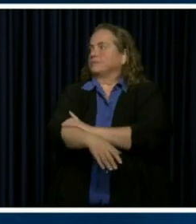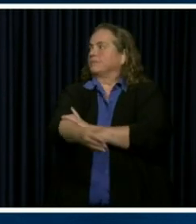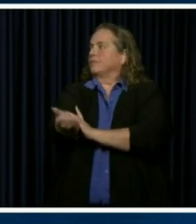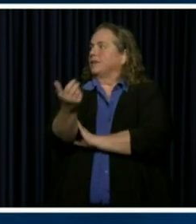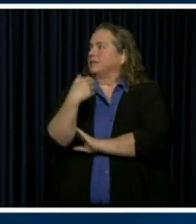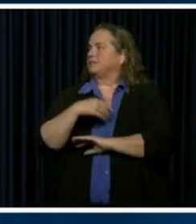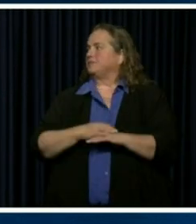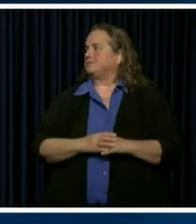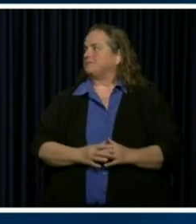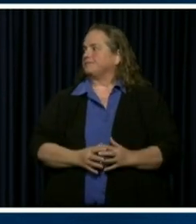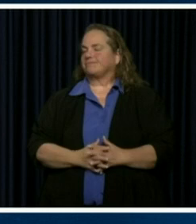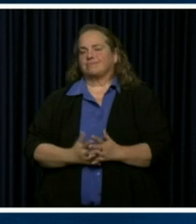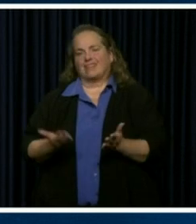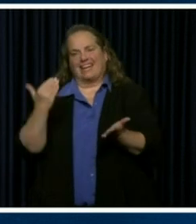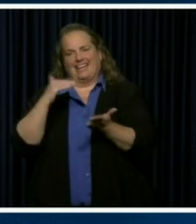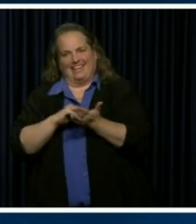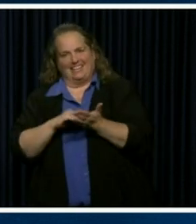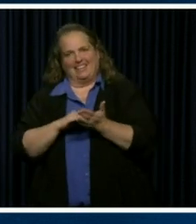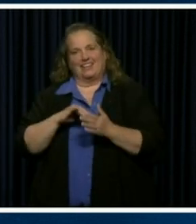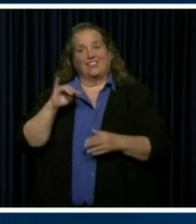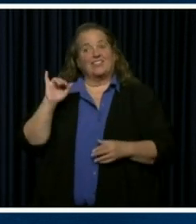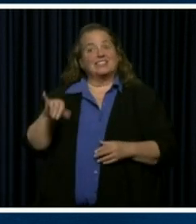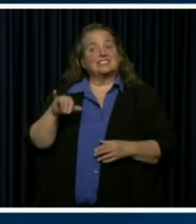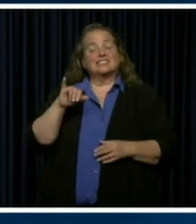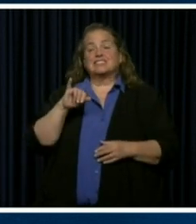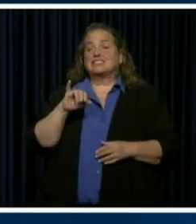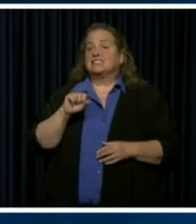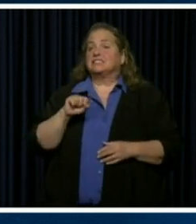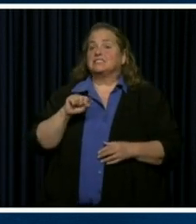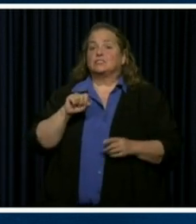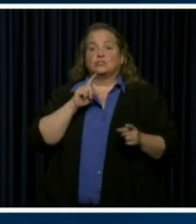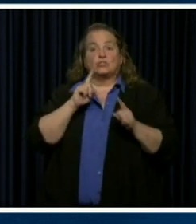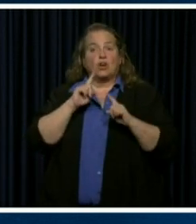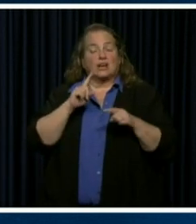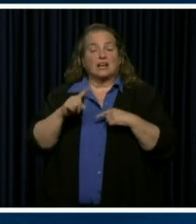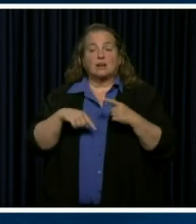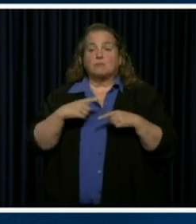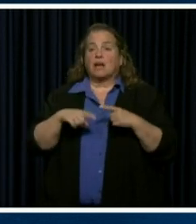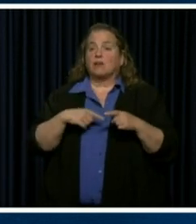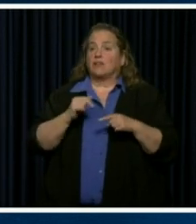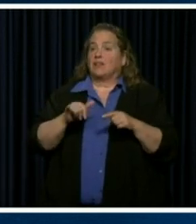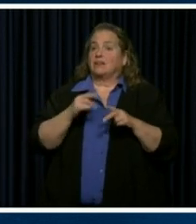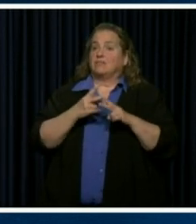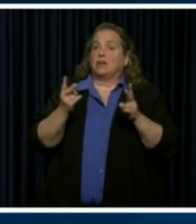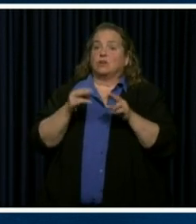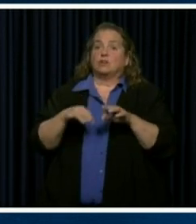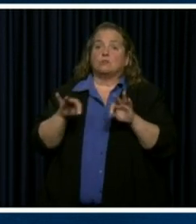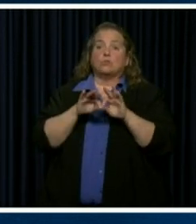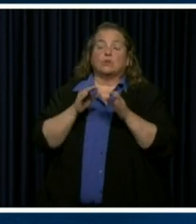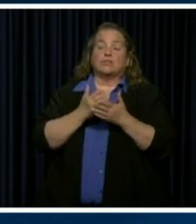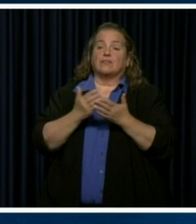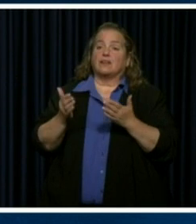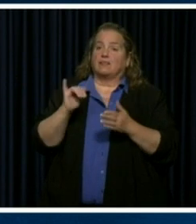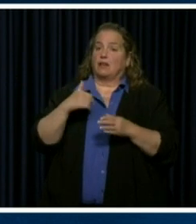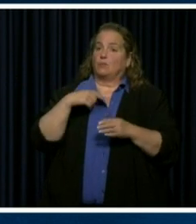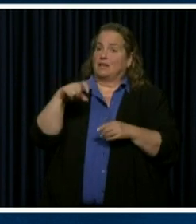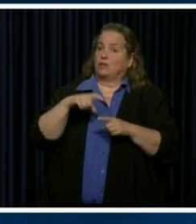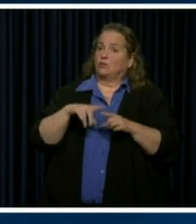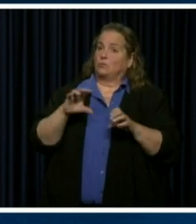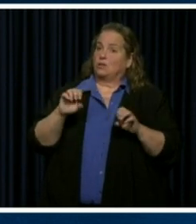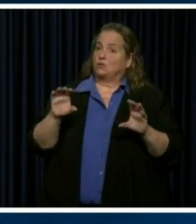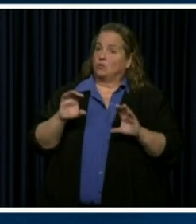All right. Again, this is talking about that very important thing that